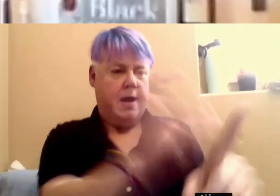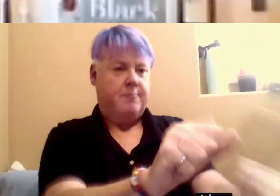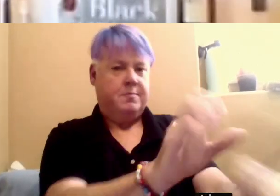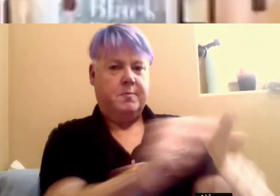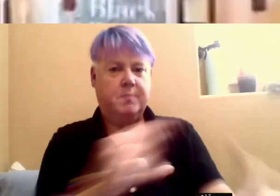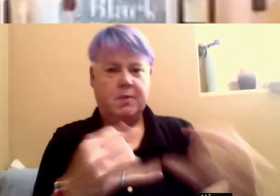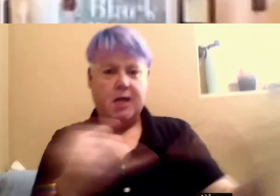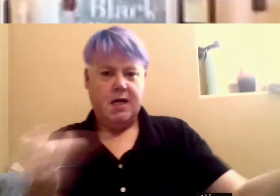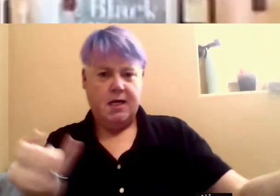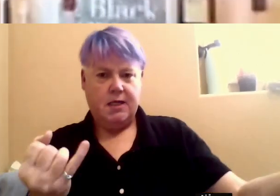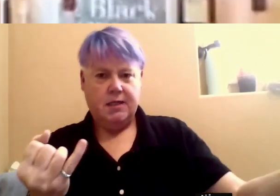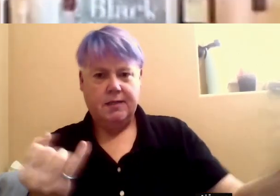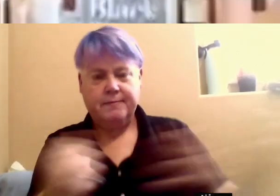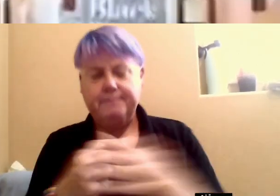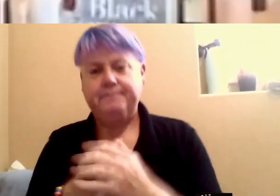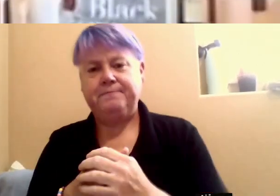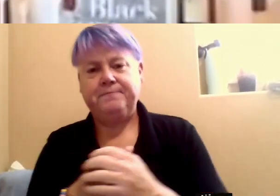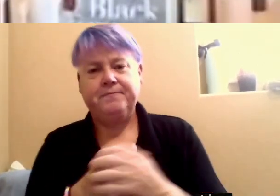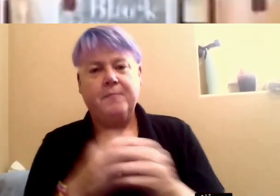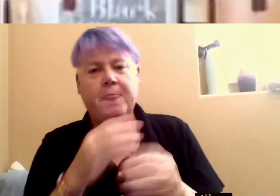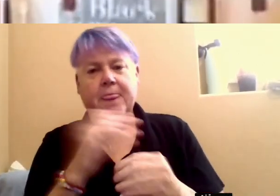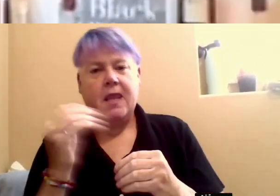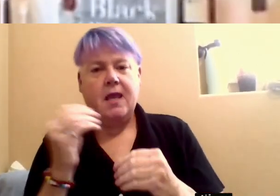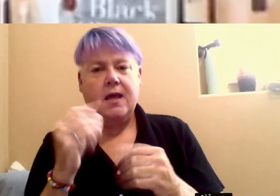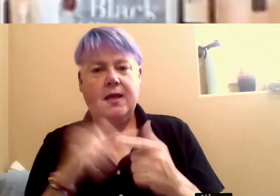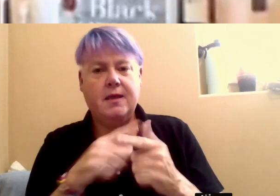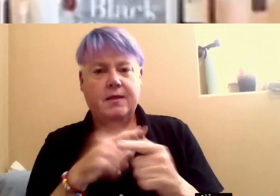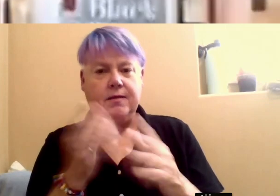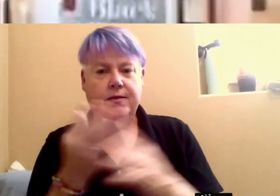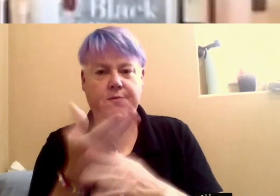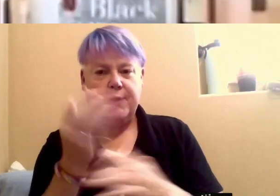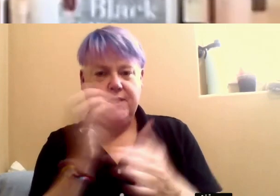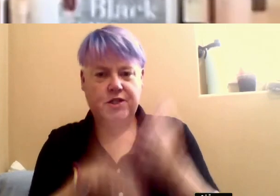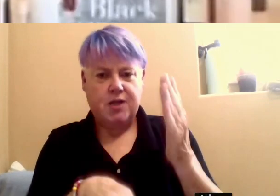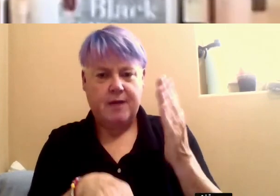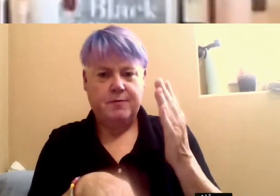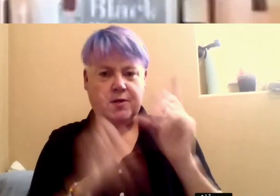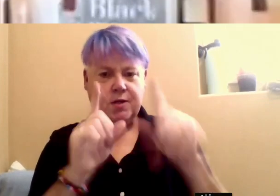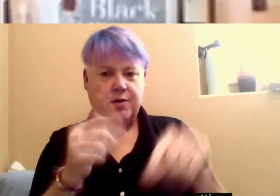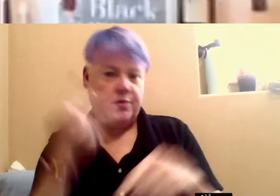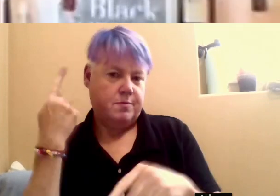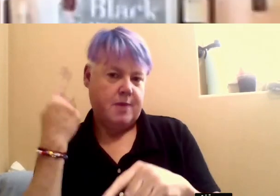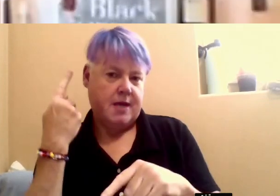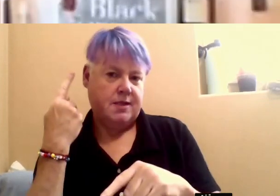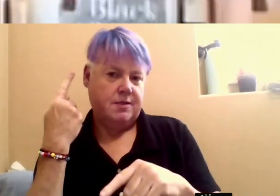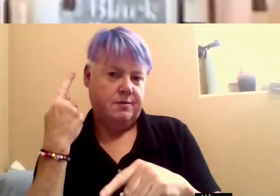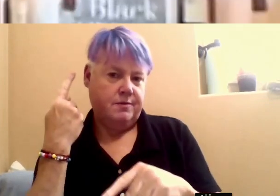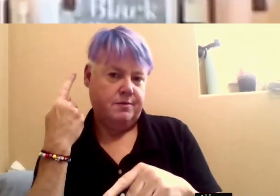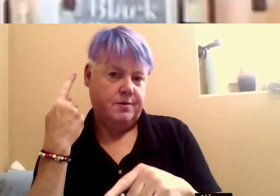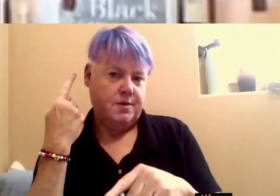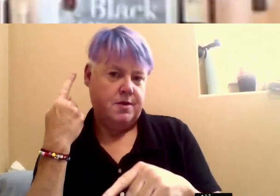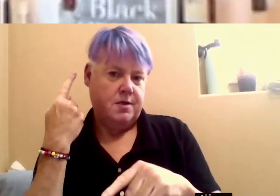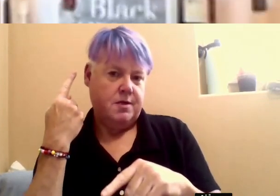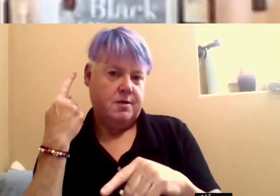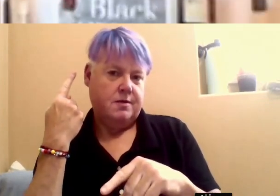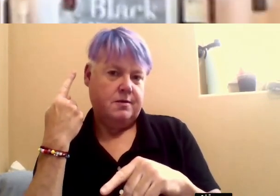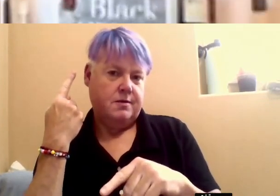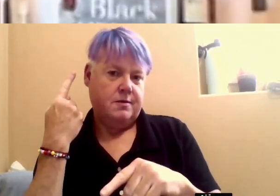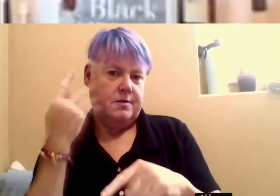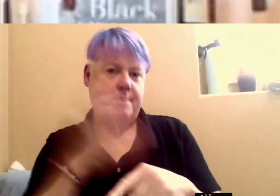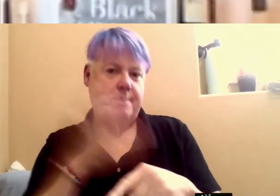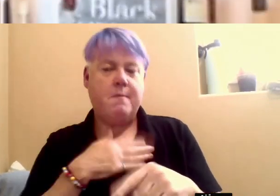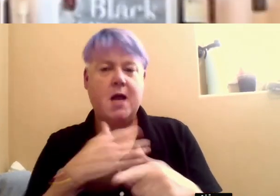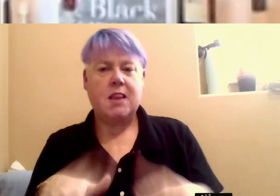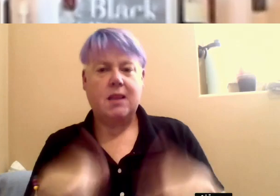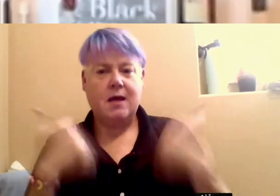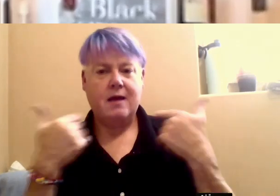course of the memoir. And then through each chapter, it goes back to my life, my